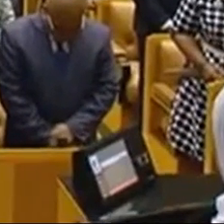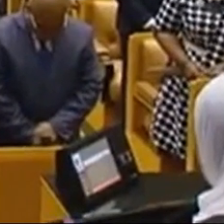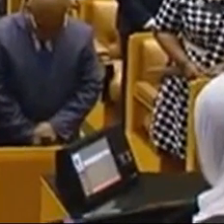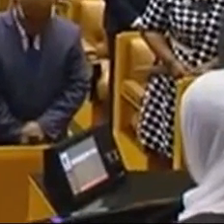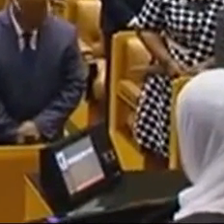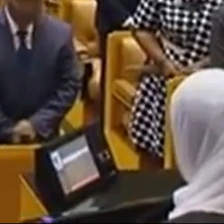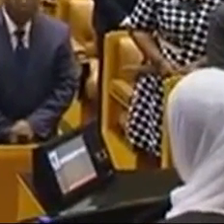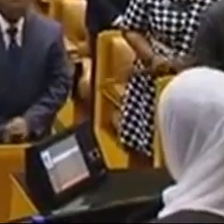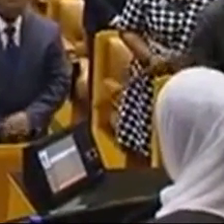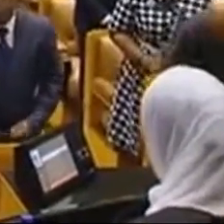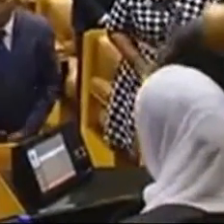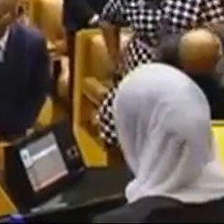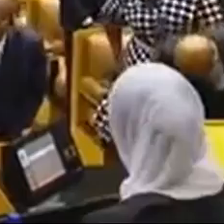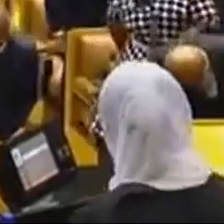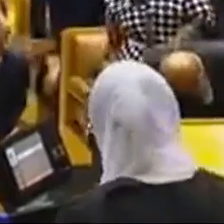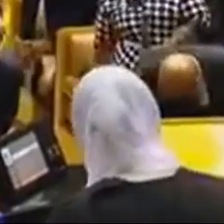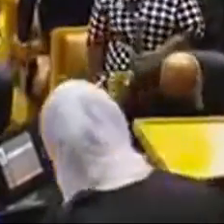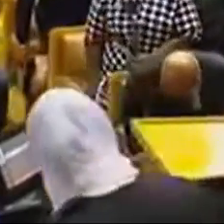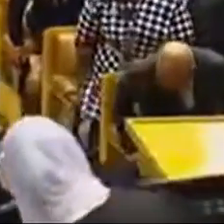Thank you. Please be seated.